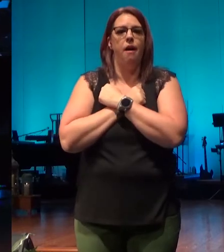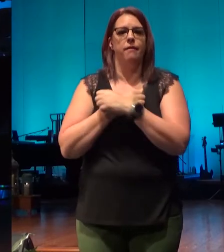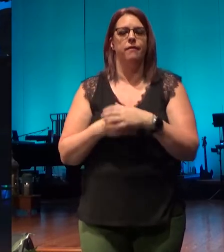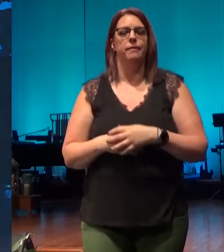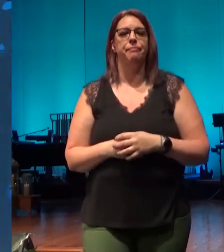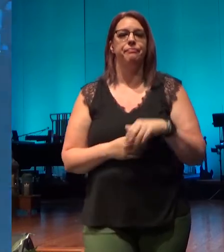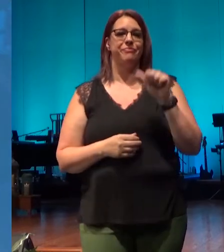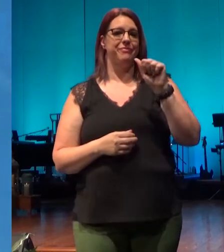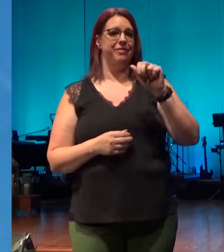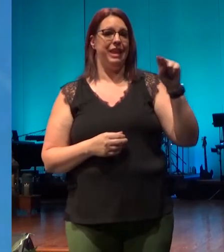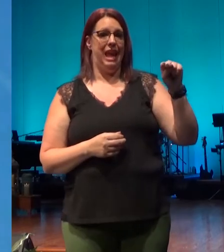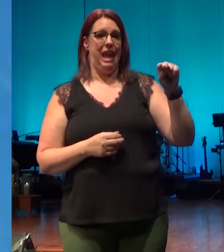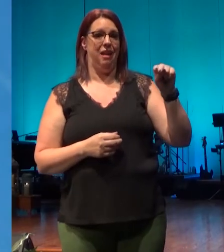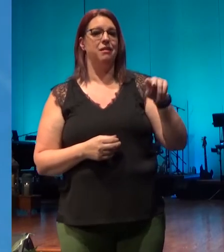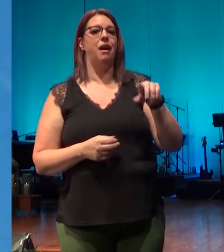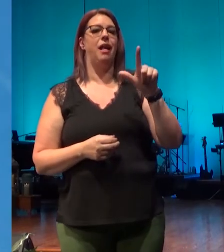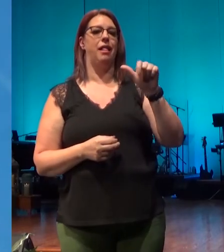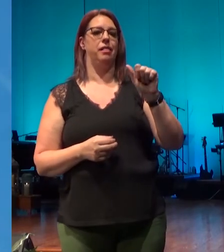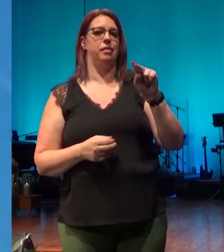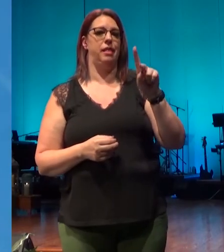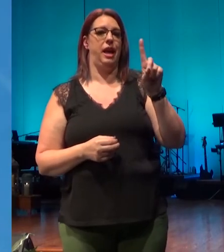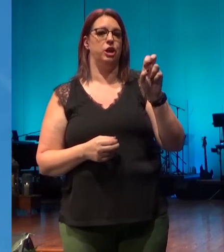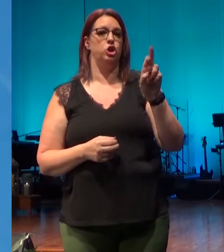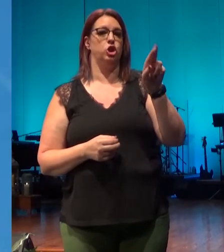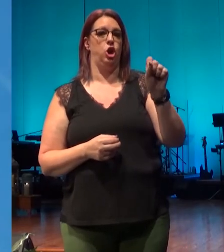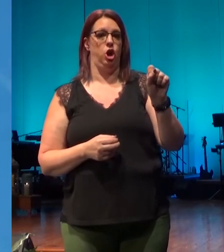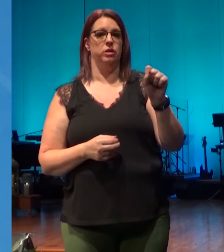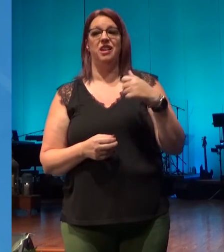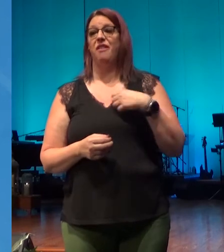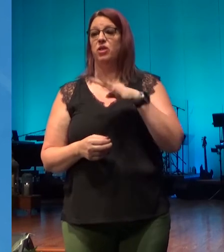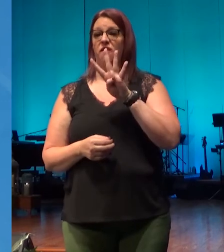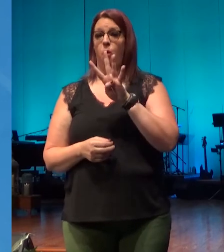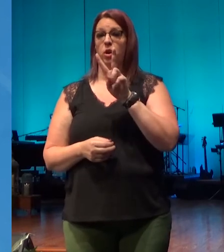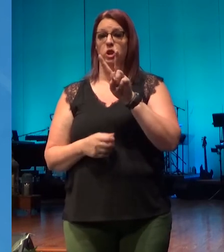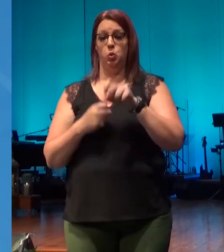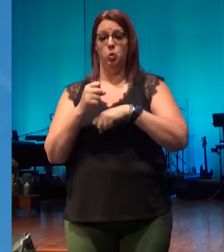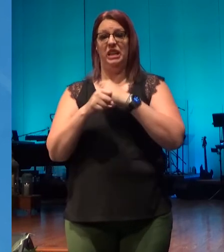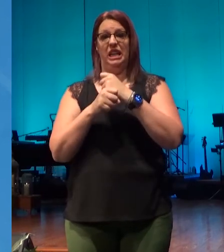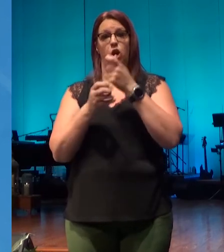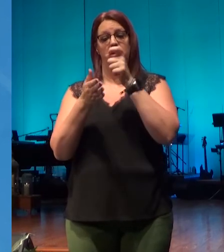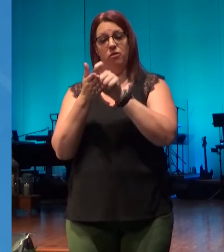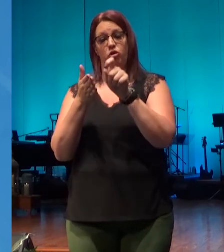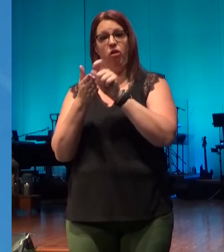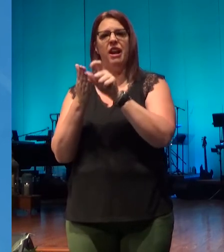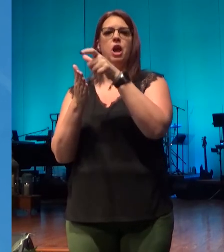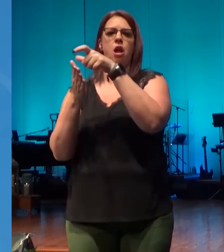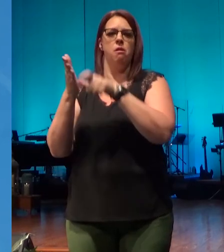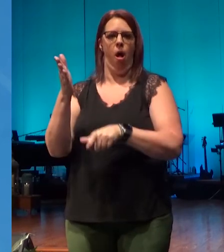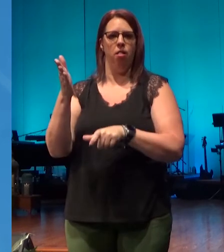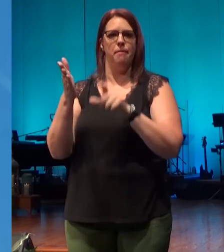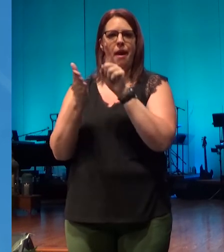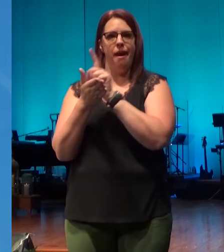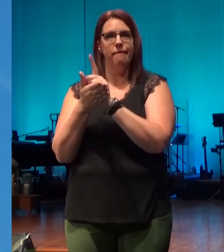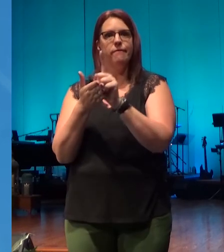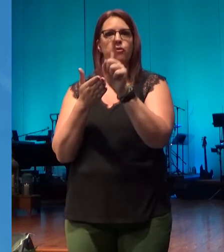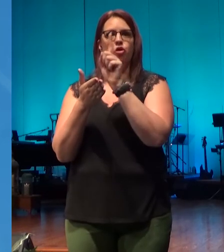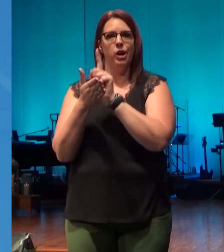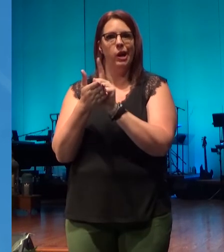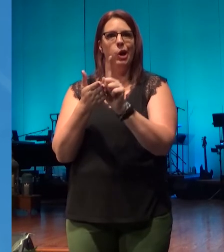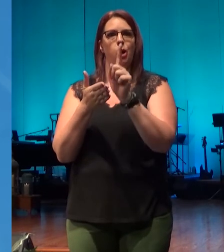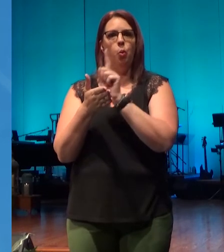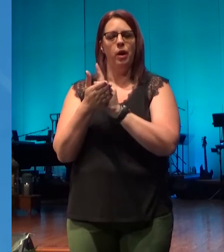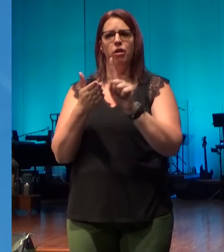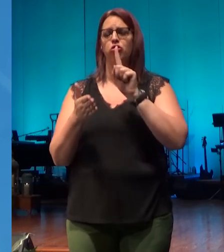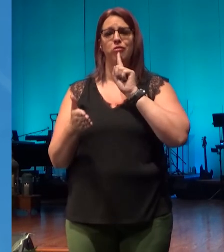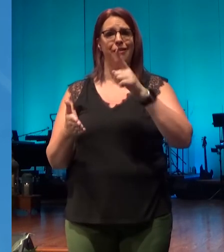said, after 42 years of writing 7 columns a week, I still find writing this column immensely rewarding. I realize that many